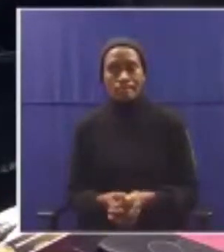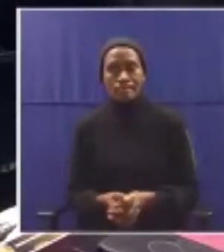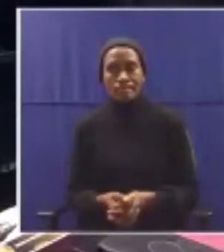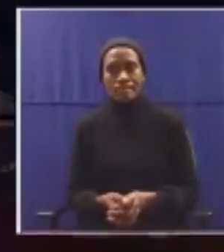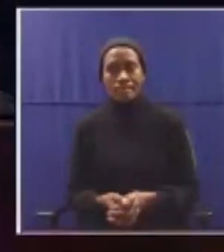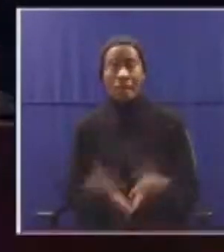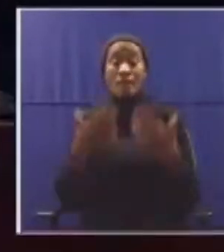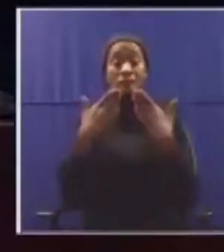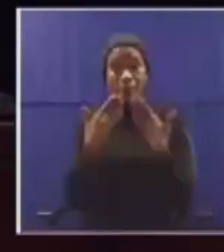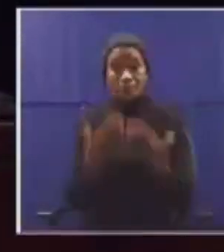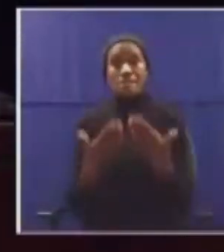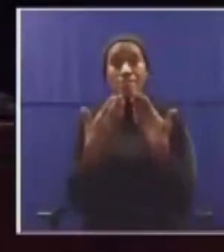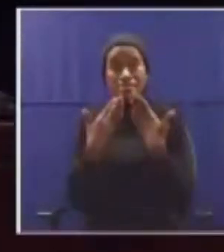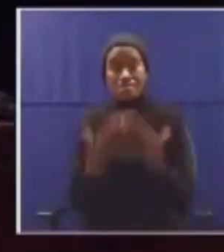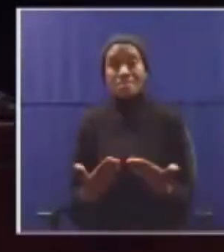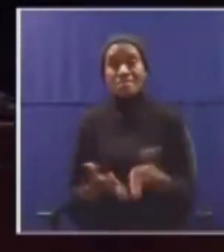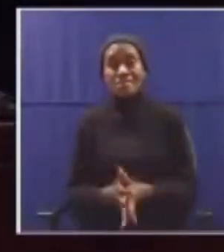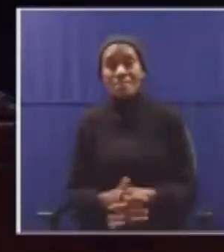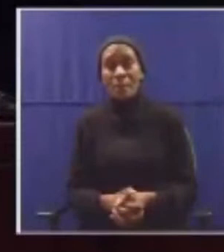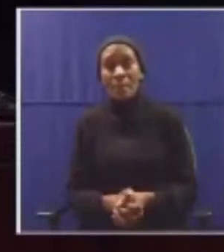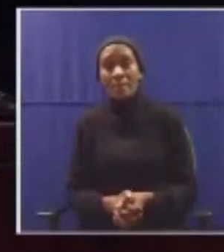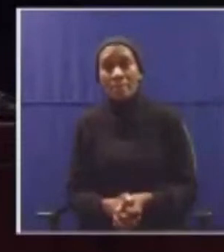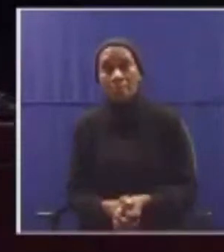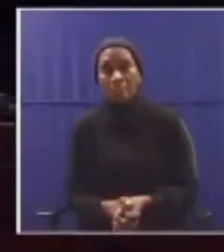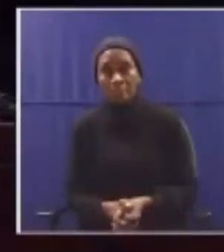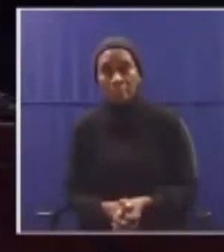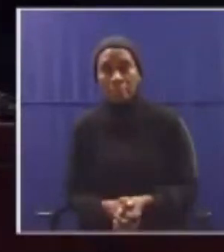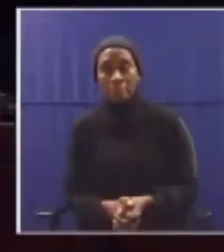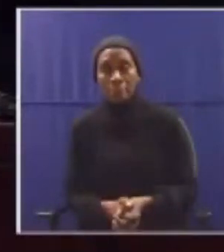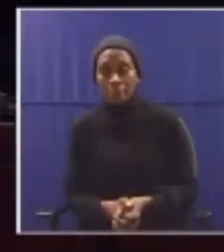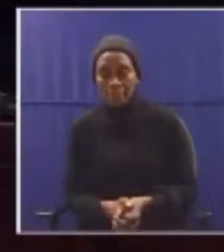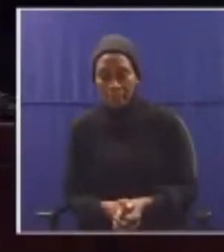Thank you very much, House Chair.